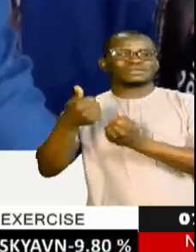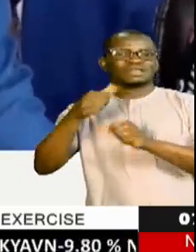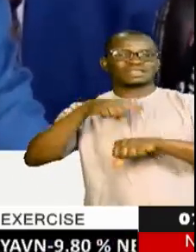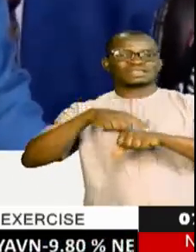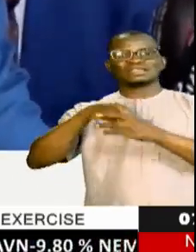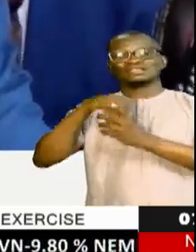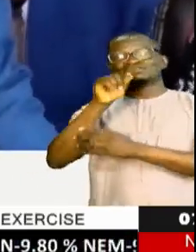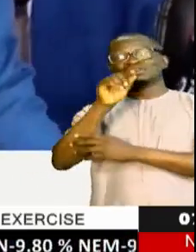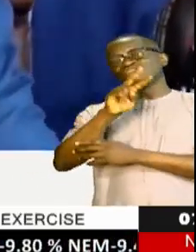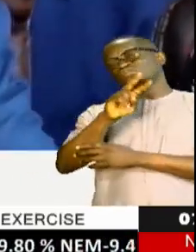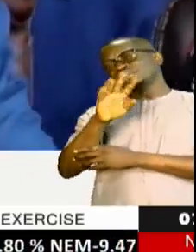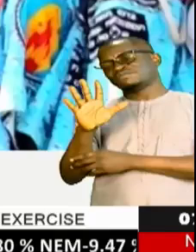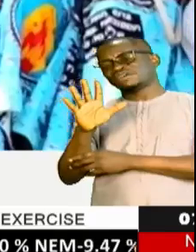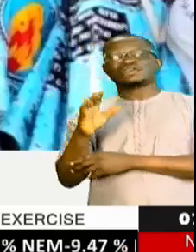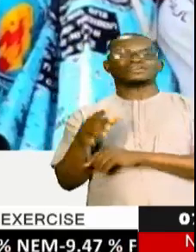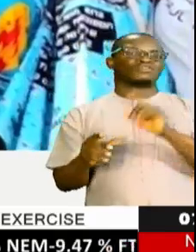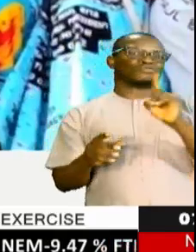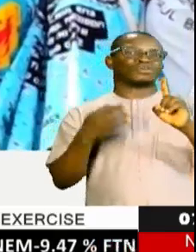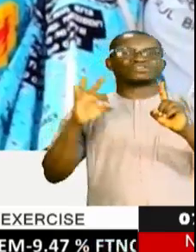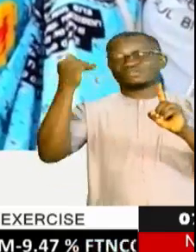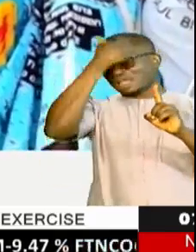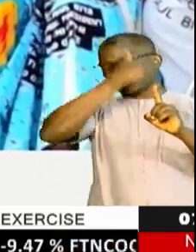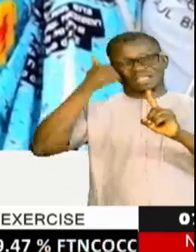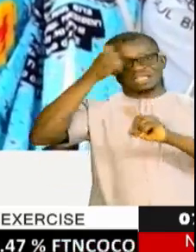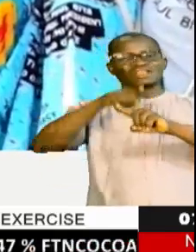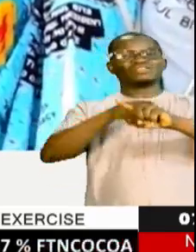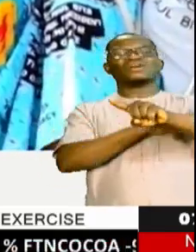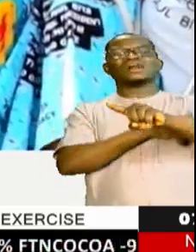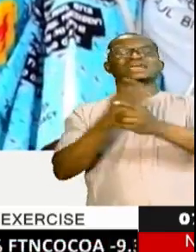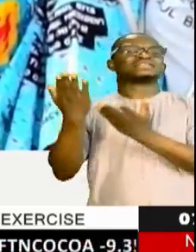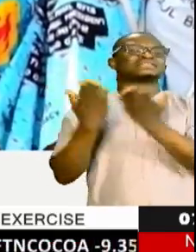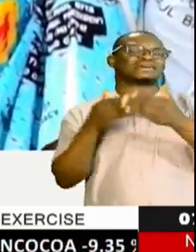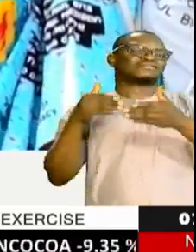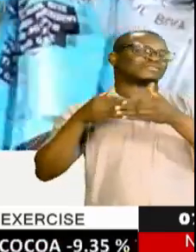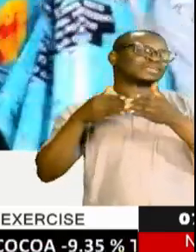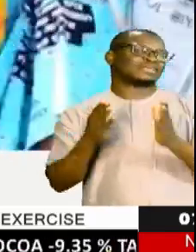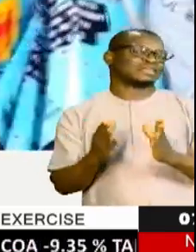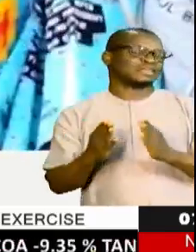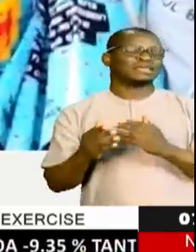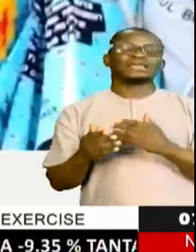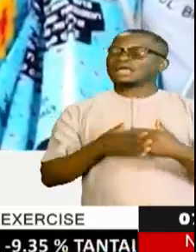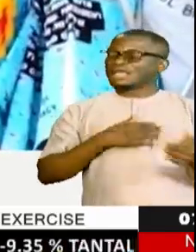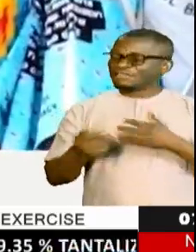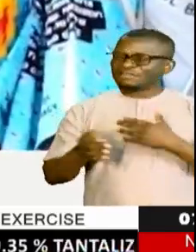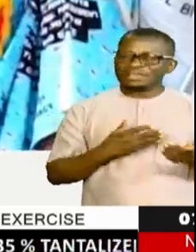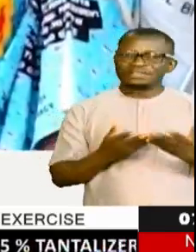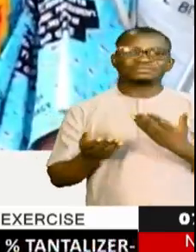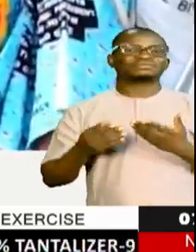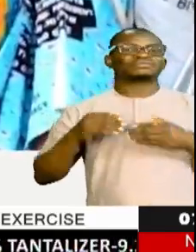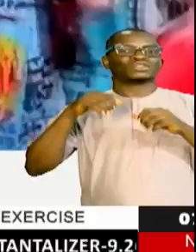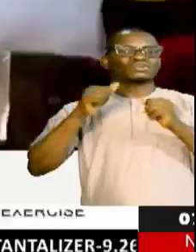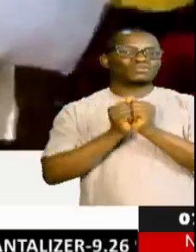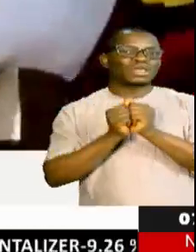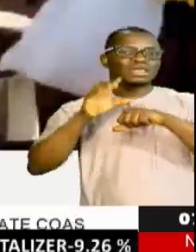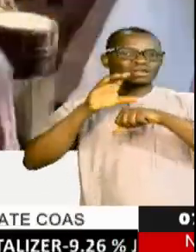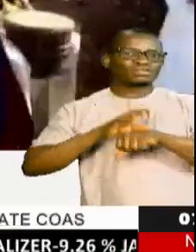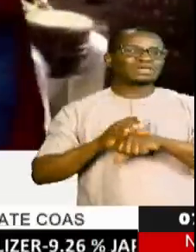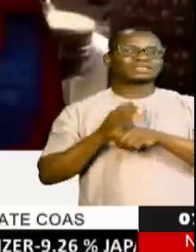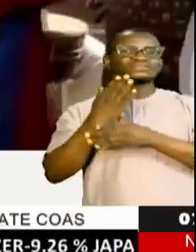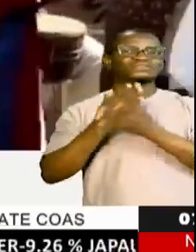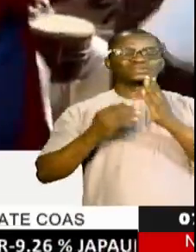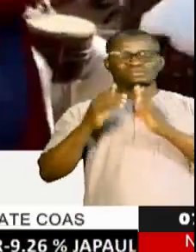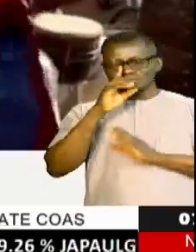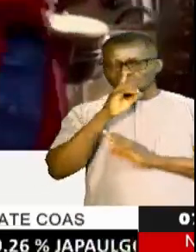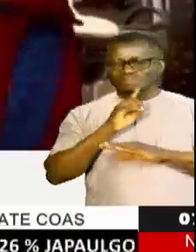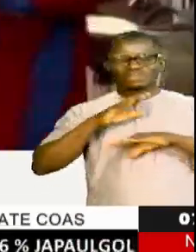2025 for one of Africa's longest-serving leaders. However, in keeping with his customary silence on the